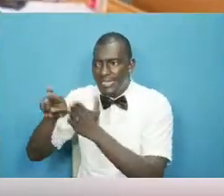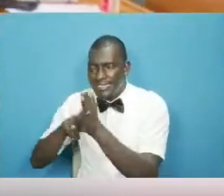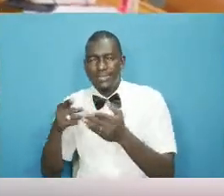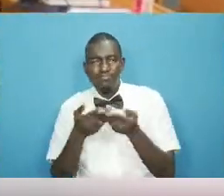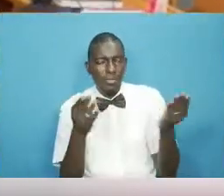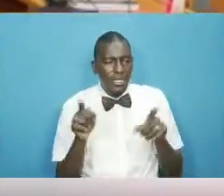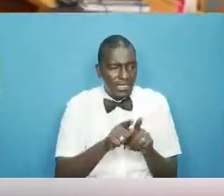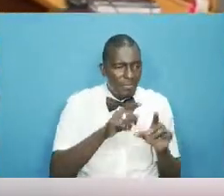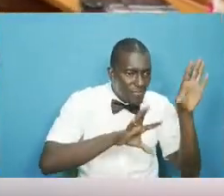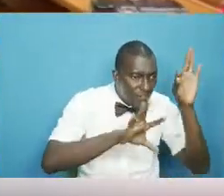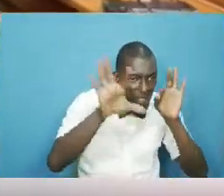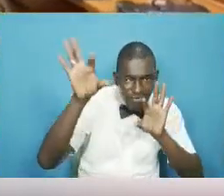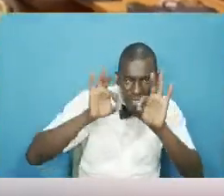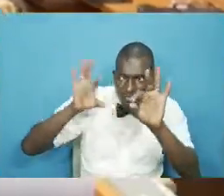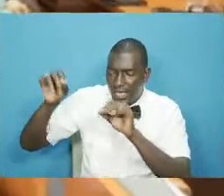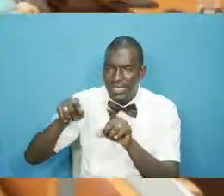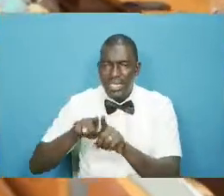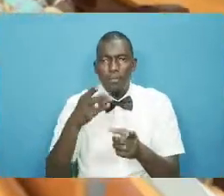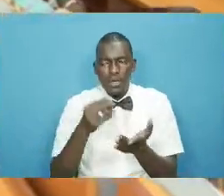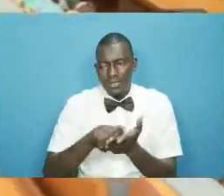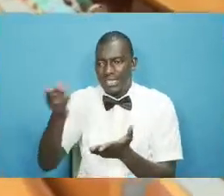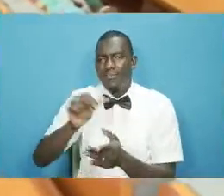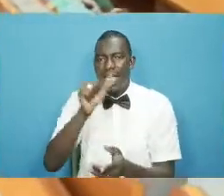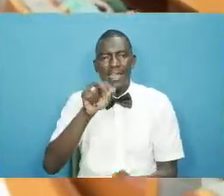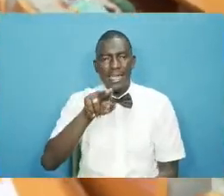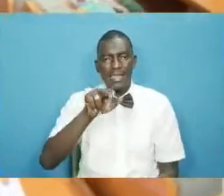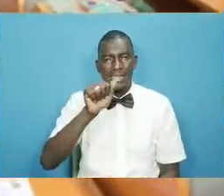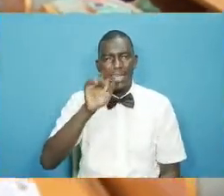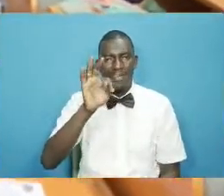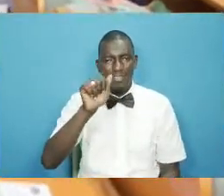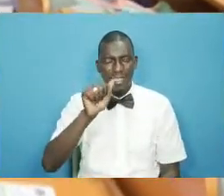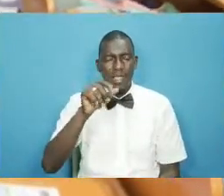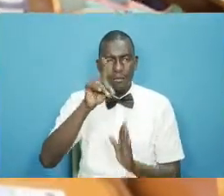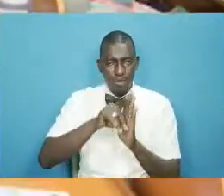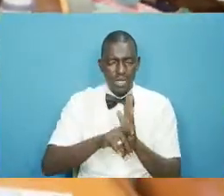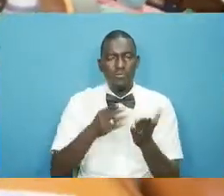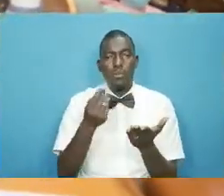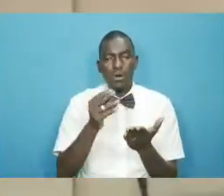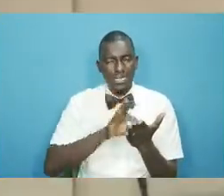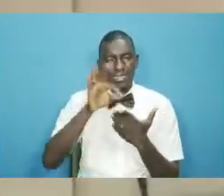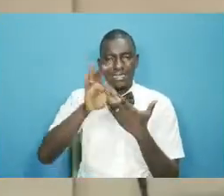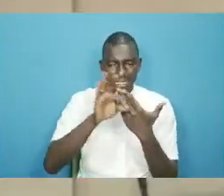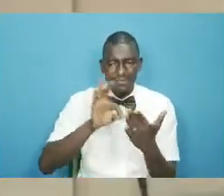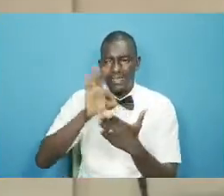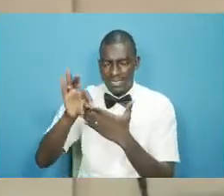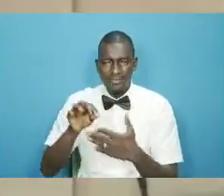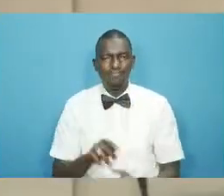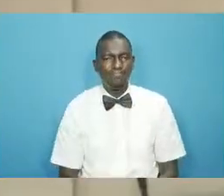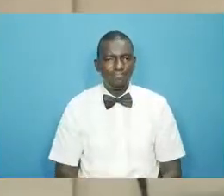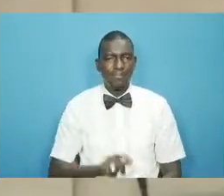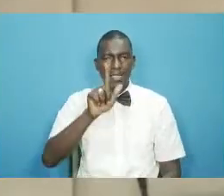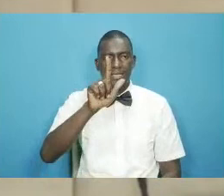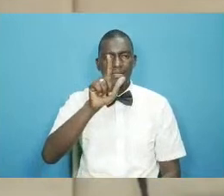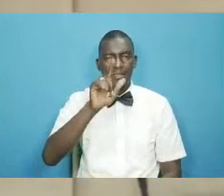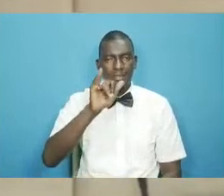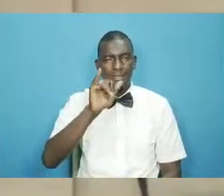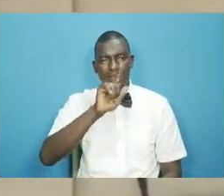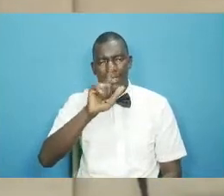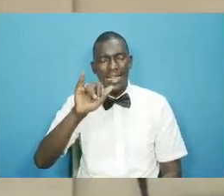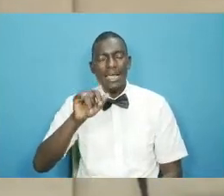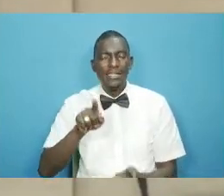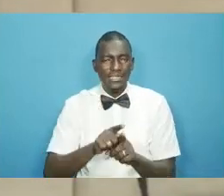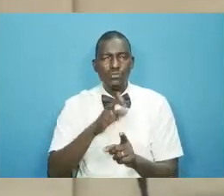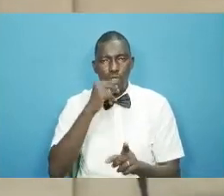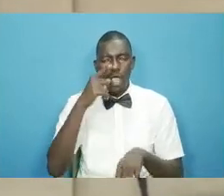beneficiaries on social programs and the NAFA program of cash transfers. Lydia Mesfin Aceres speaks on behalf of the World Bank